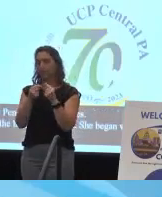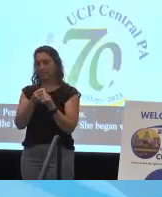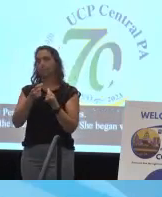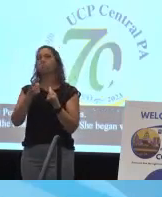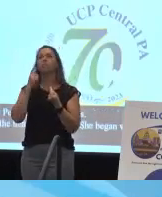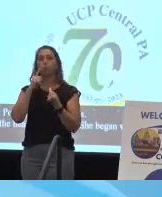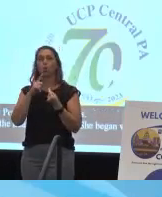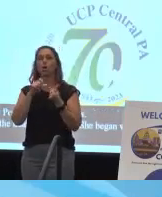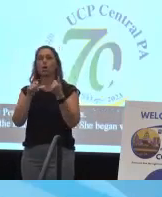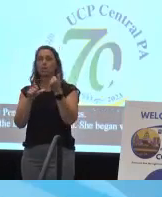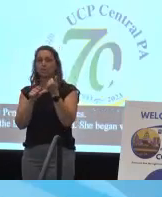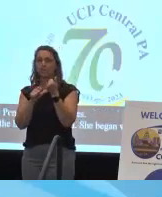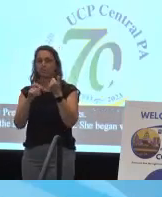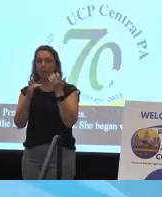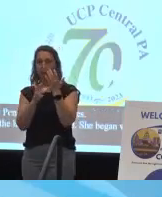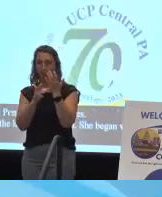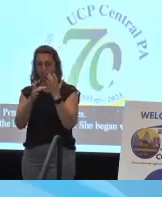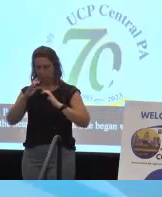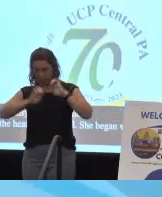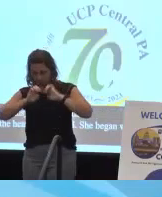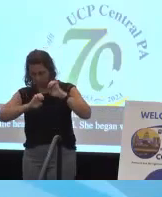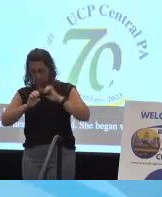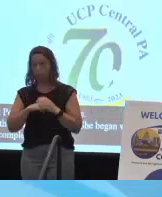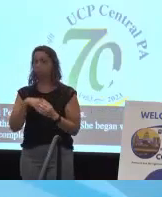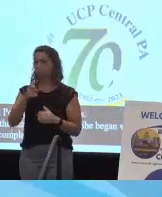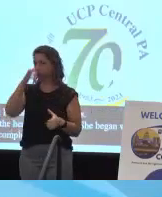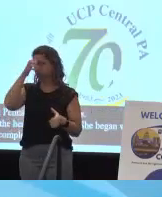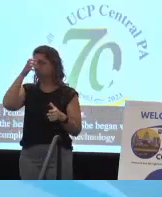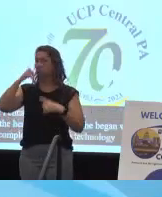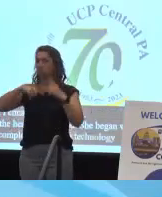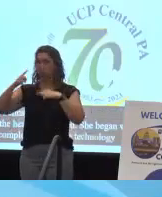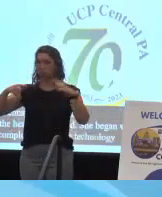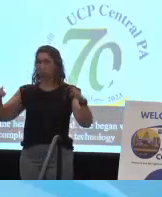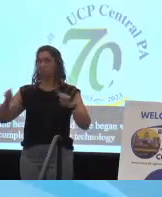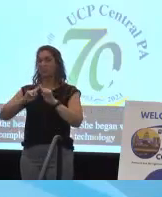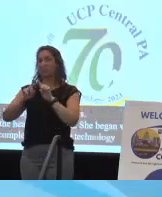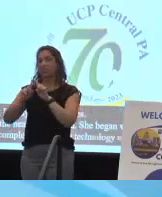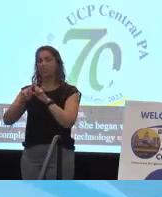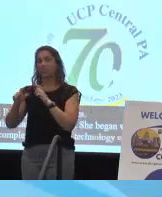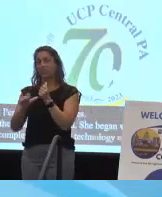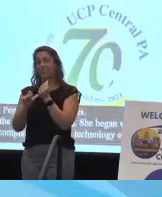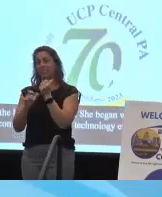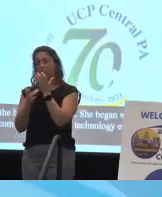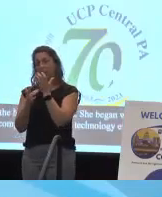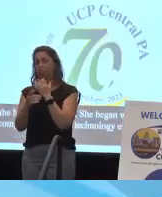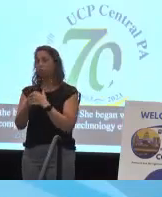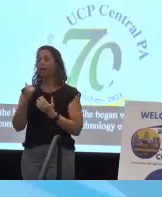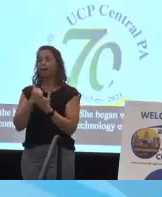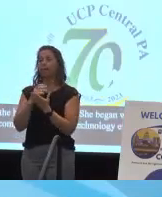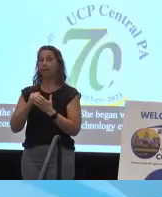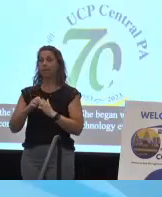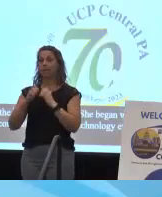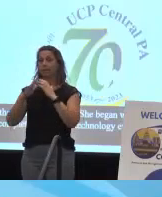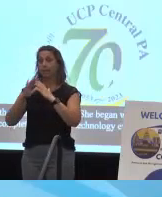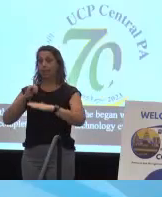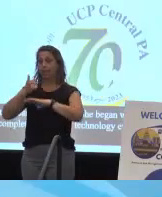technology evaluations. She has an extensive knowledge of the variety of assistive technology. She helped establish and build UCP's